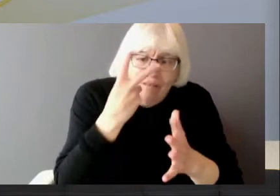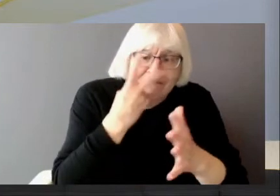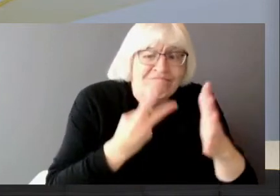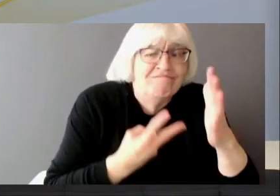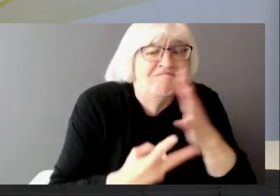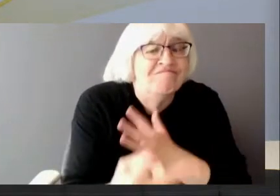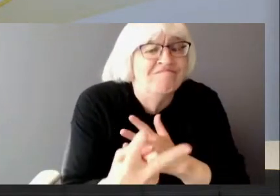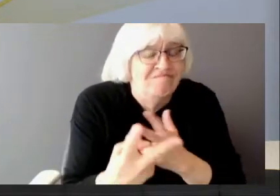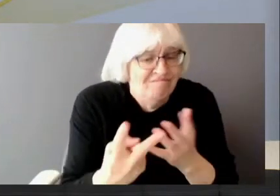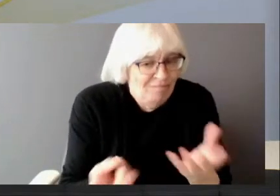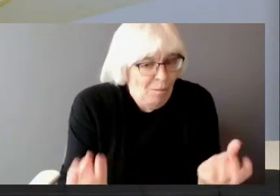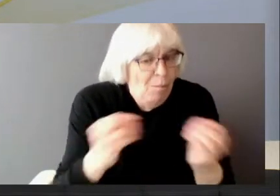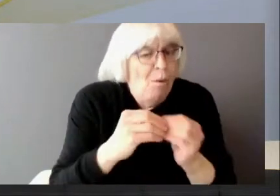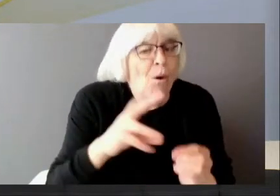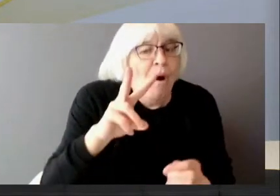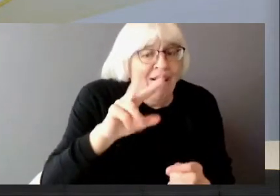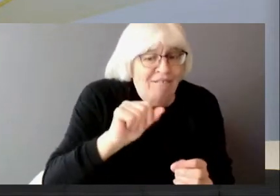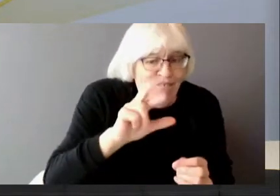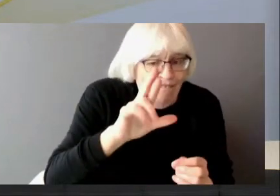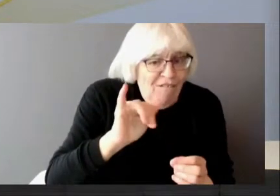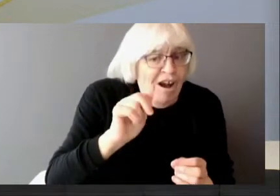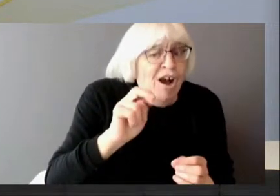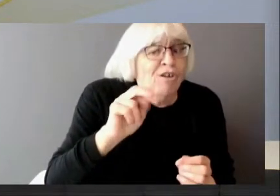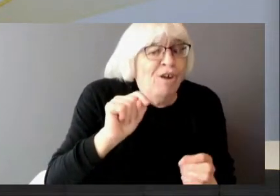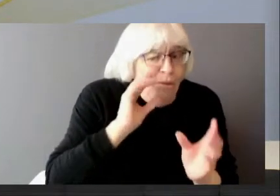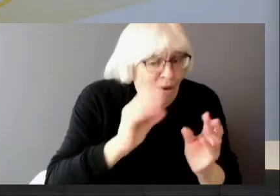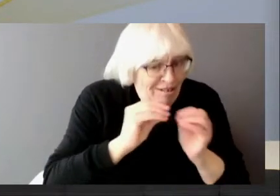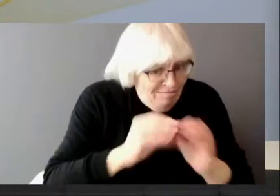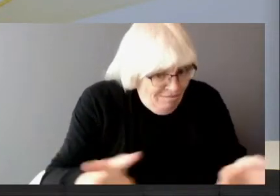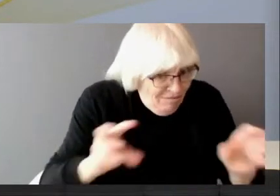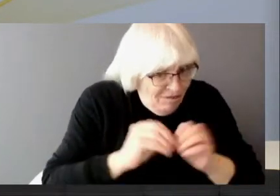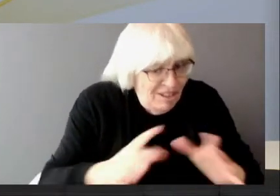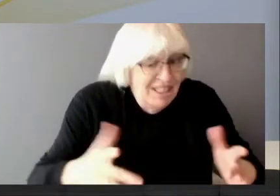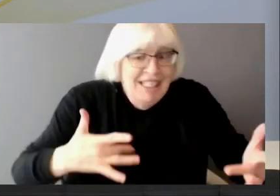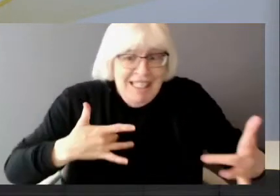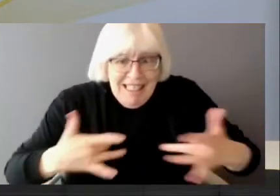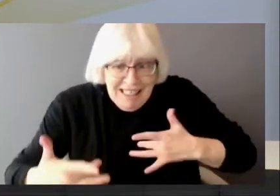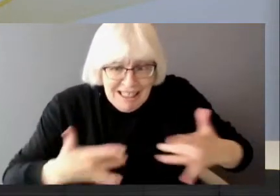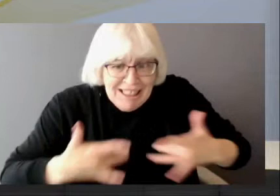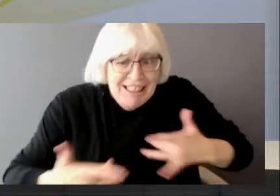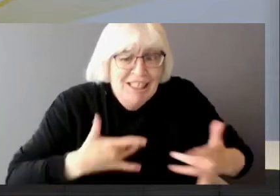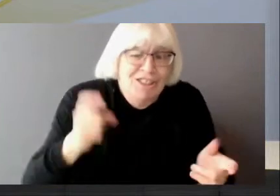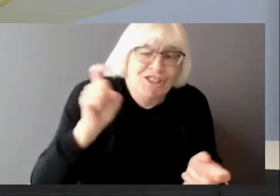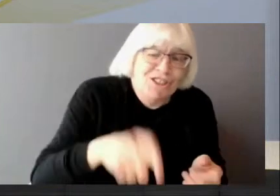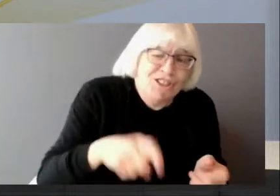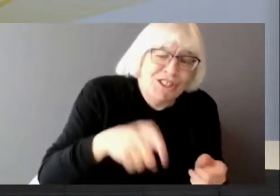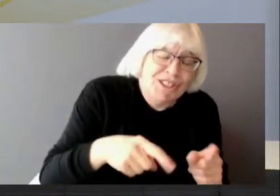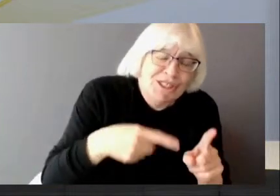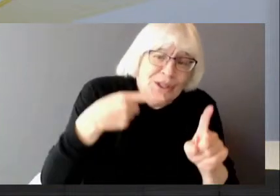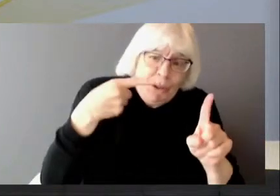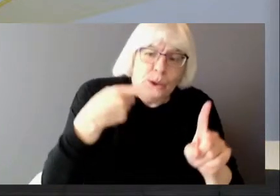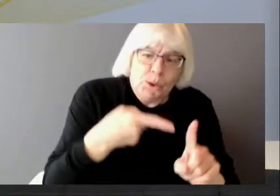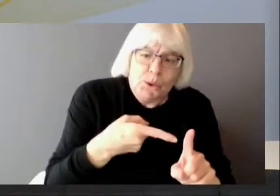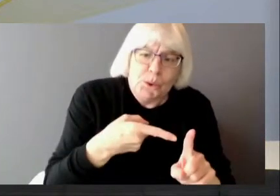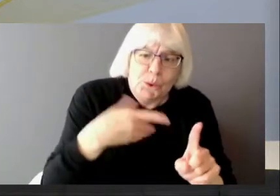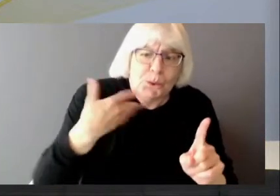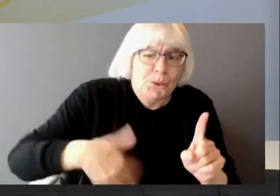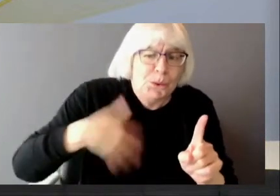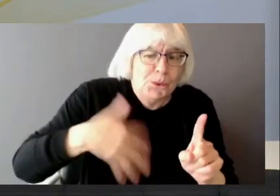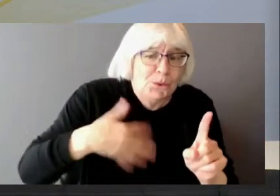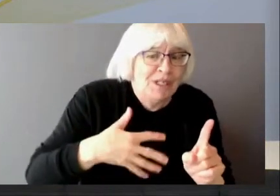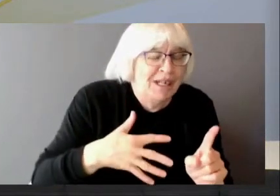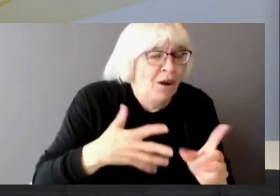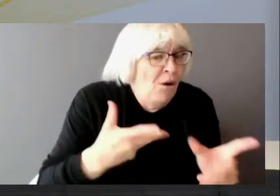these variants? These mutations are called variants of concern because they are known to spread more easily. They are